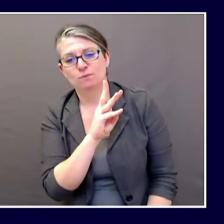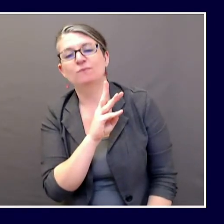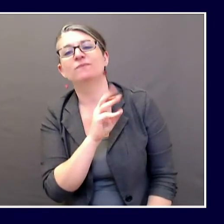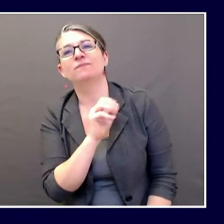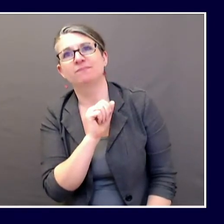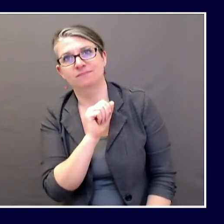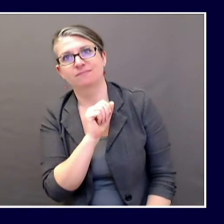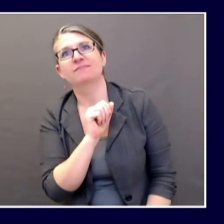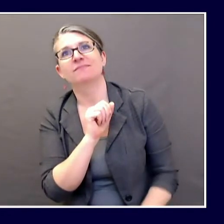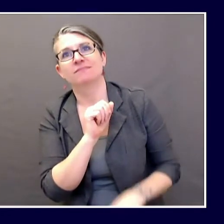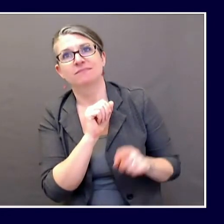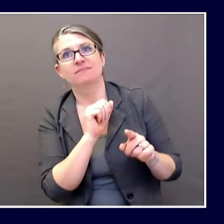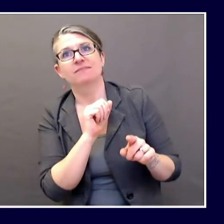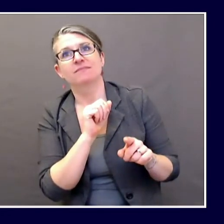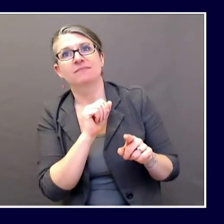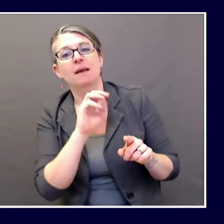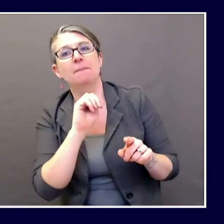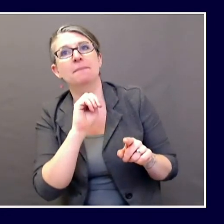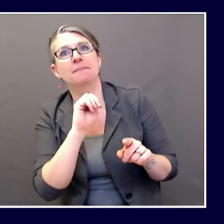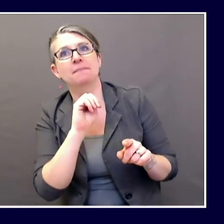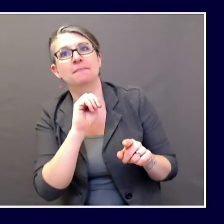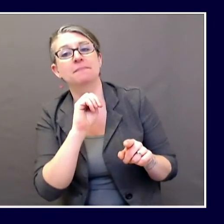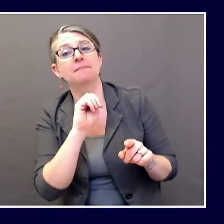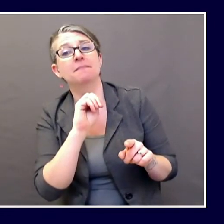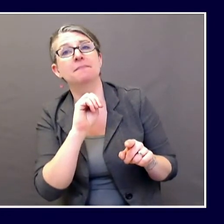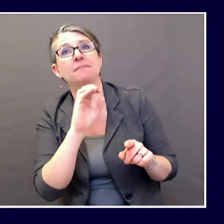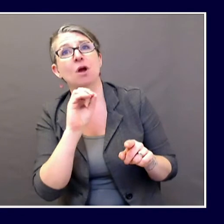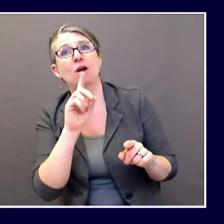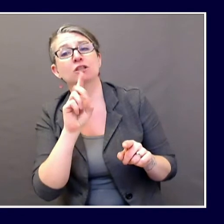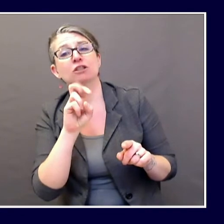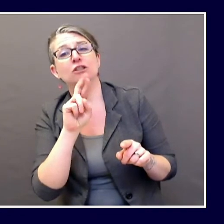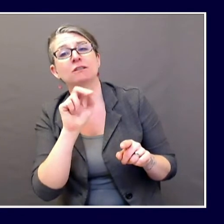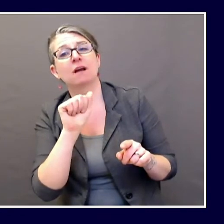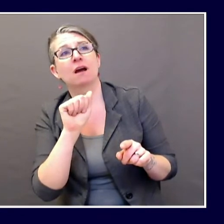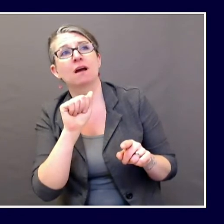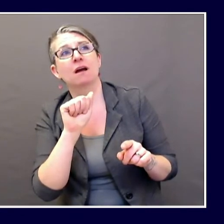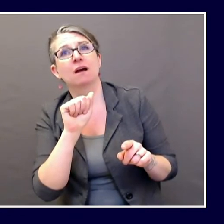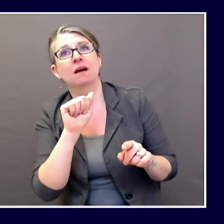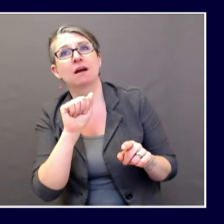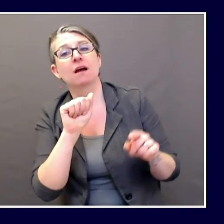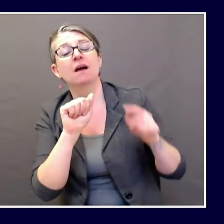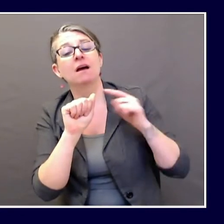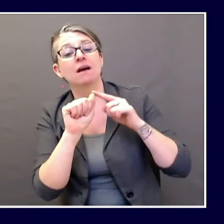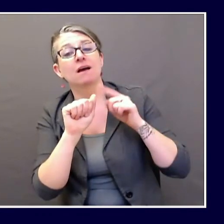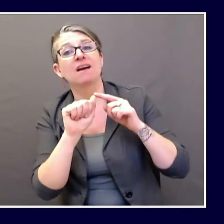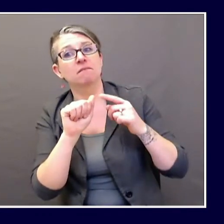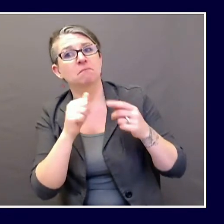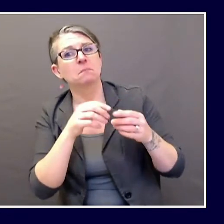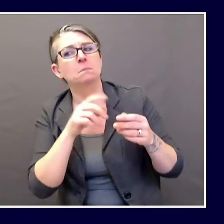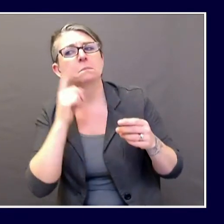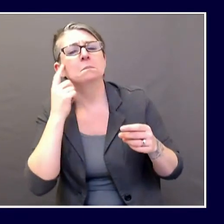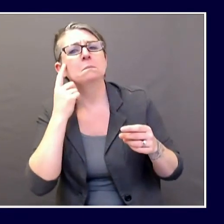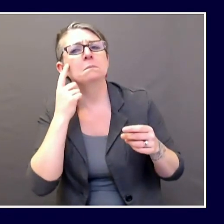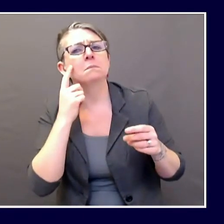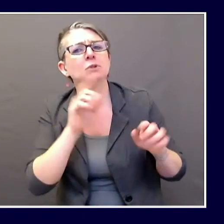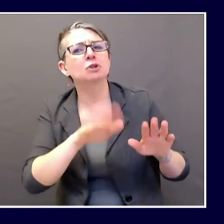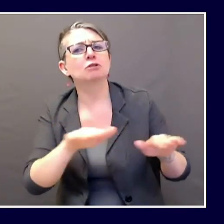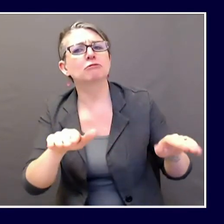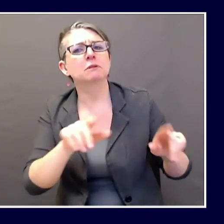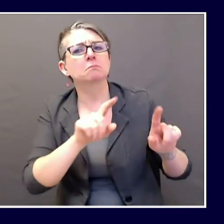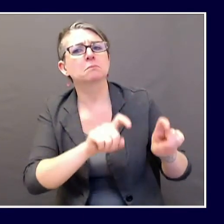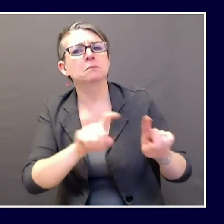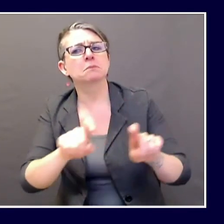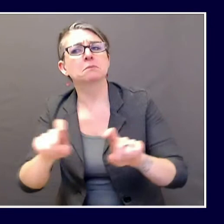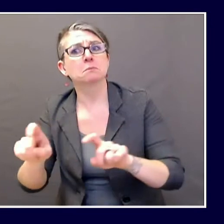children. I know between the United States and Canada, it's plus or minus like 6,500 kids who are